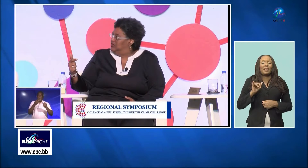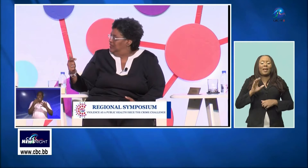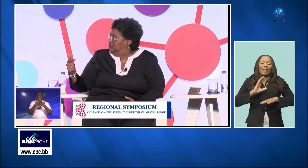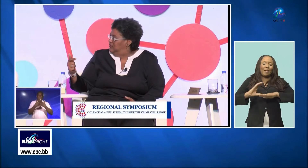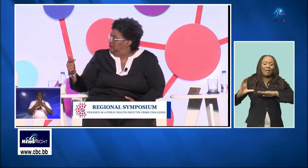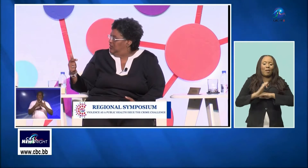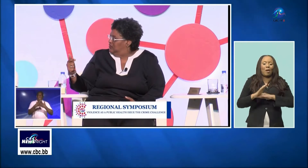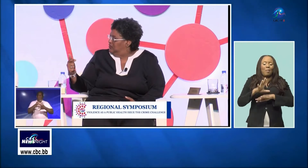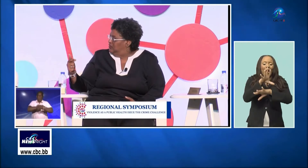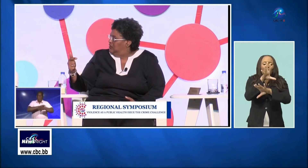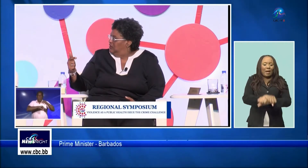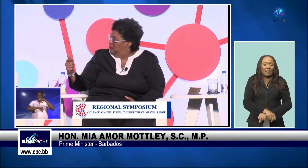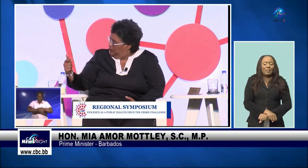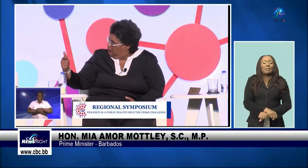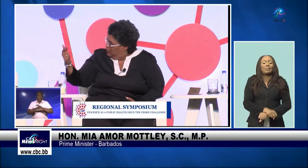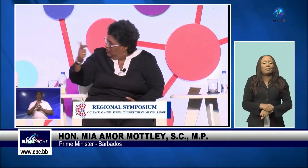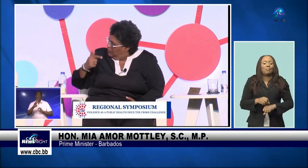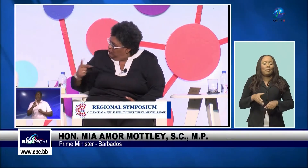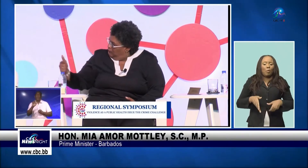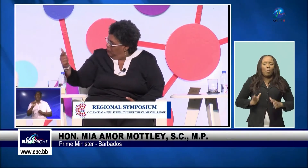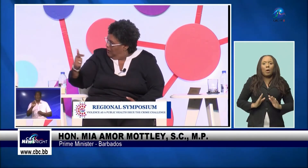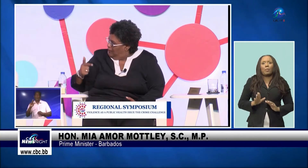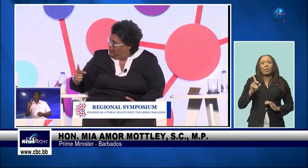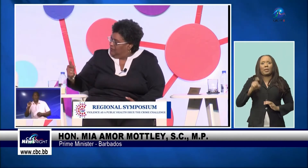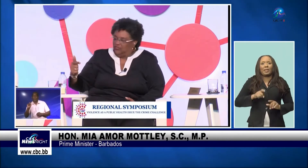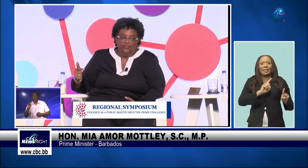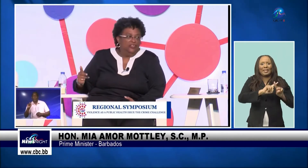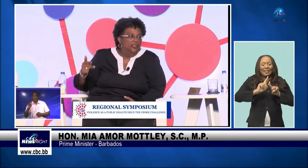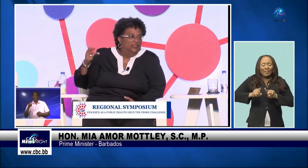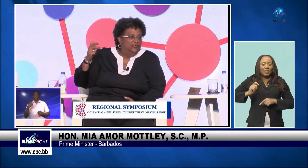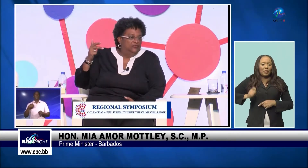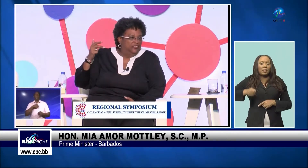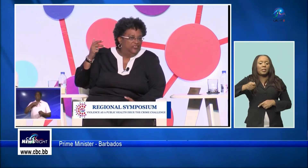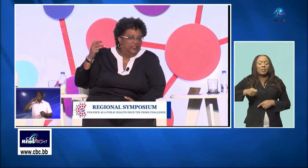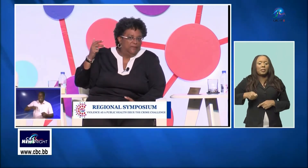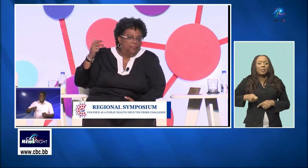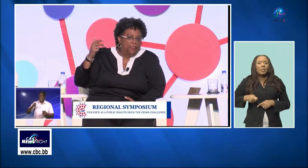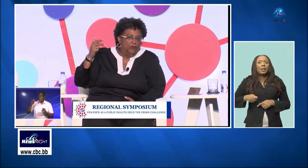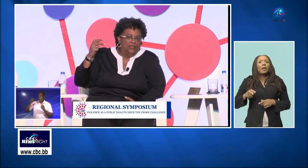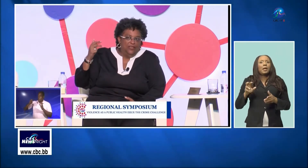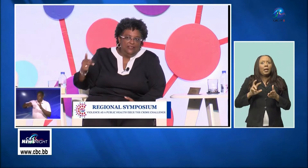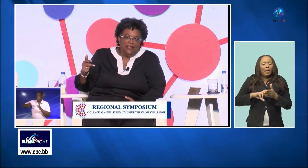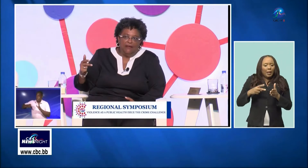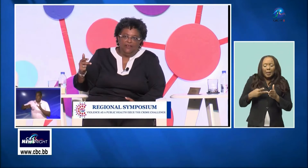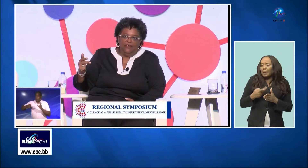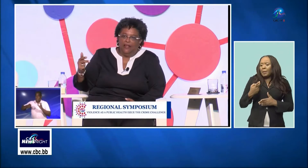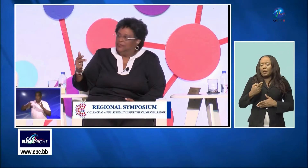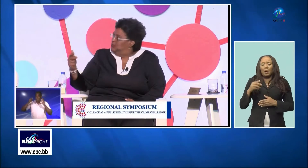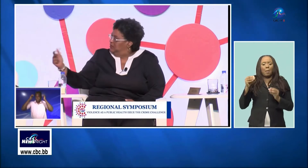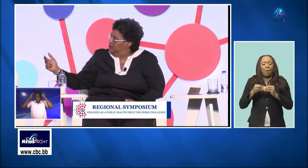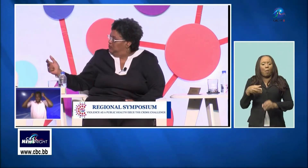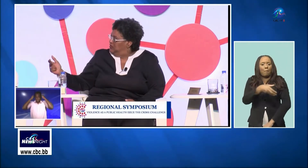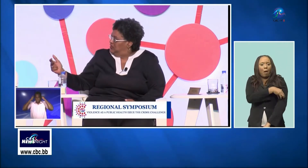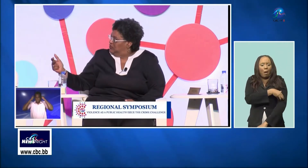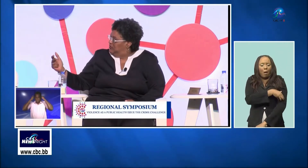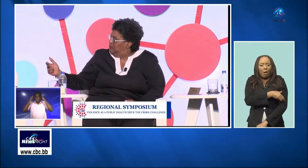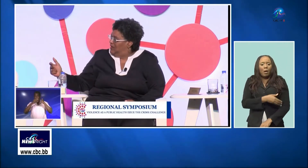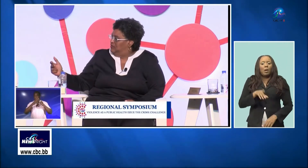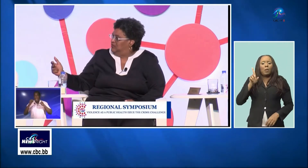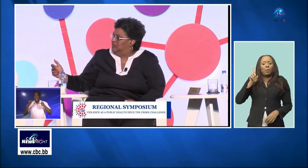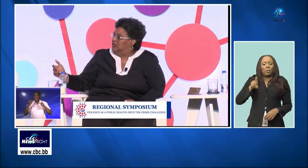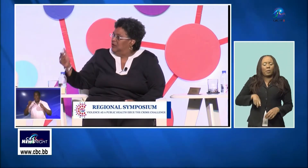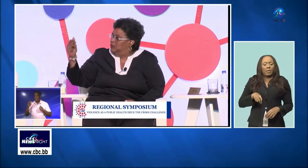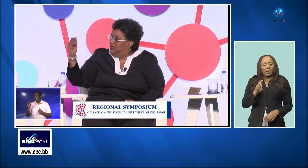and rotation of judges, which will allow for a magistracy. We need to have an enlargement of the jurisdiction